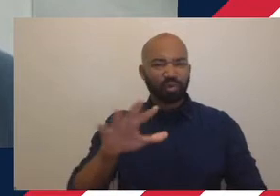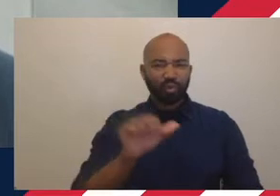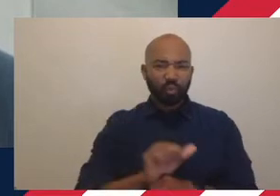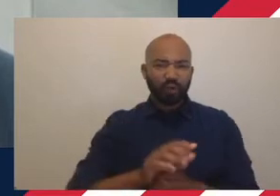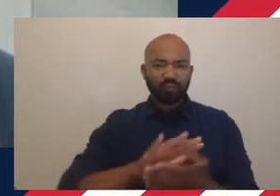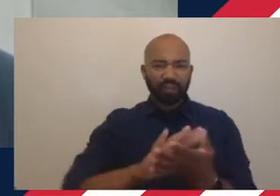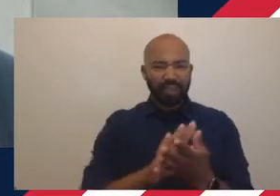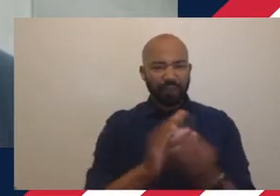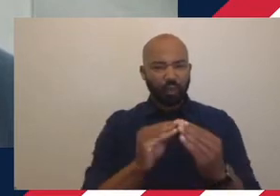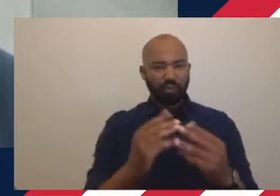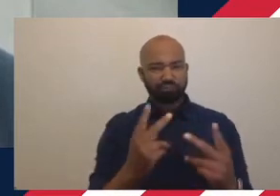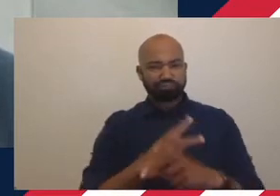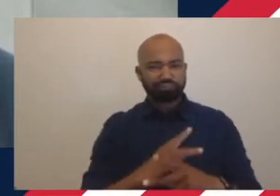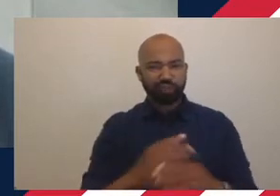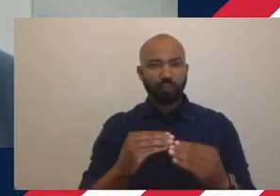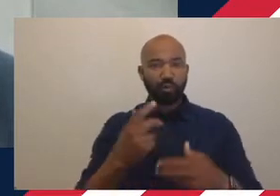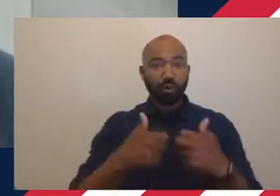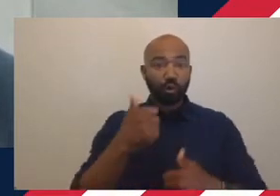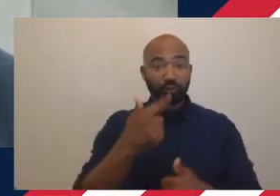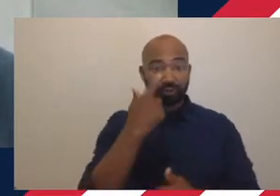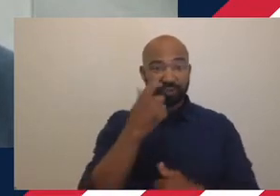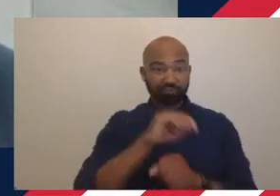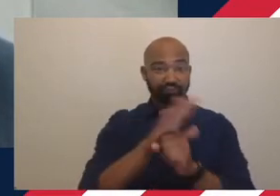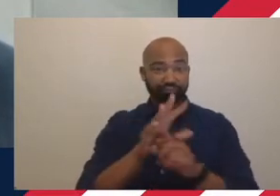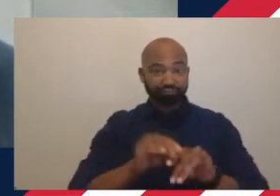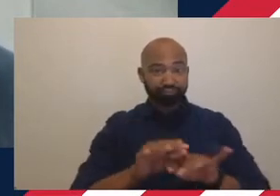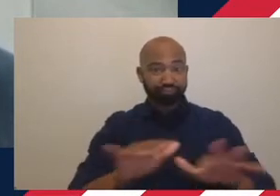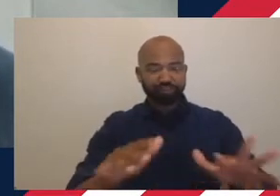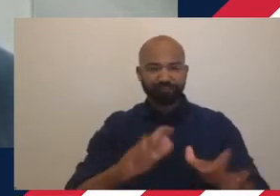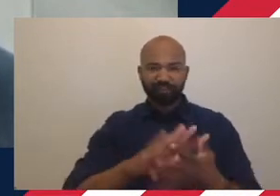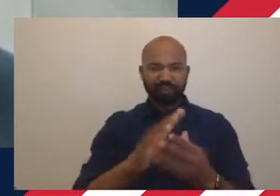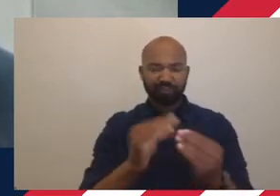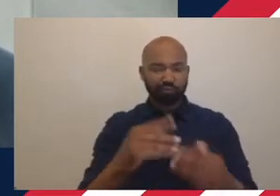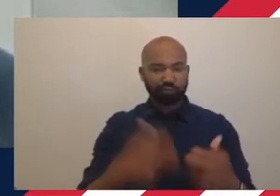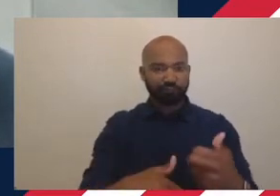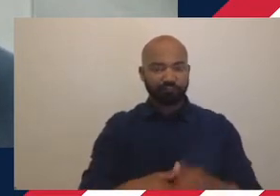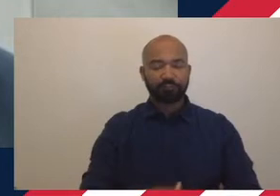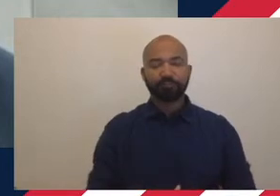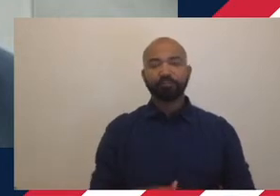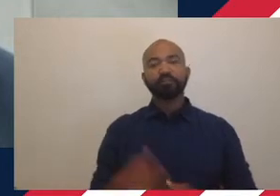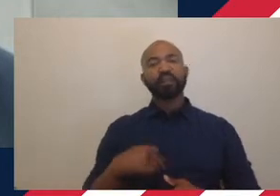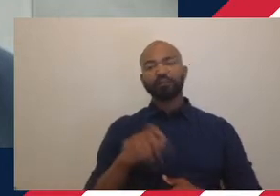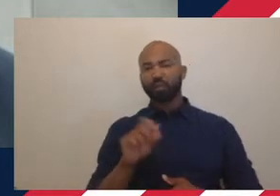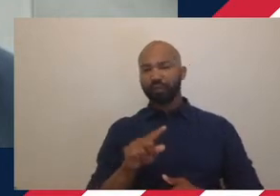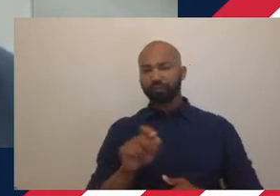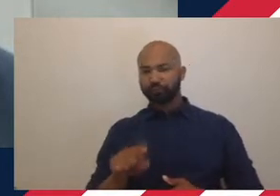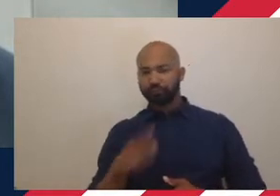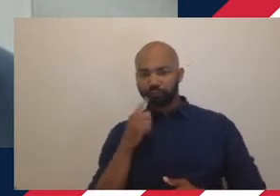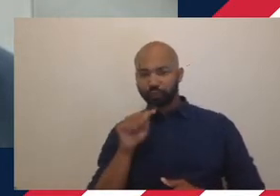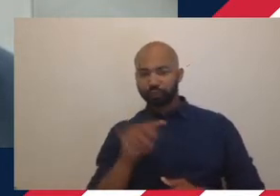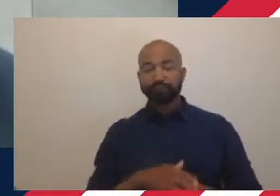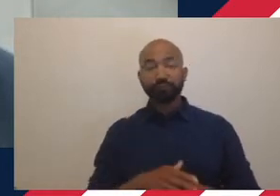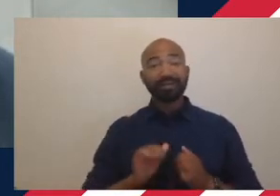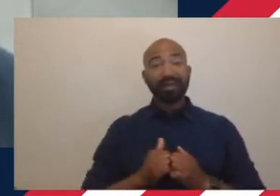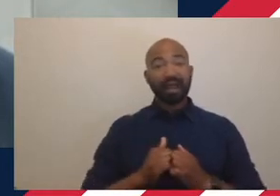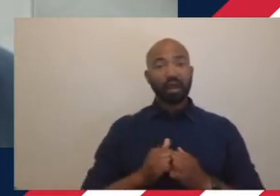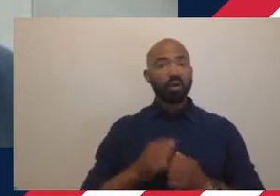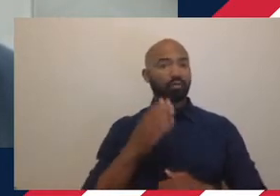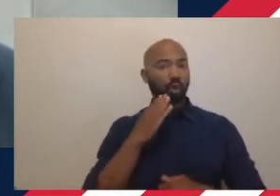So let me ask two dimensions to the same question. First, can you talk a little bit about how the job of home care workers